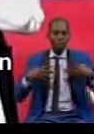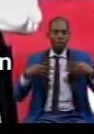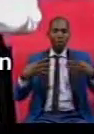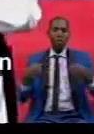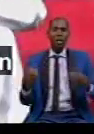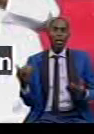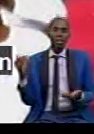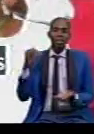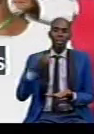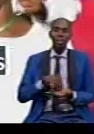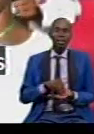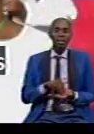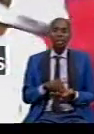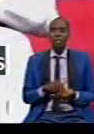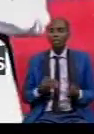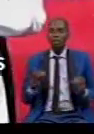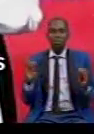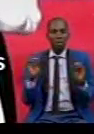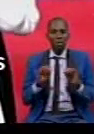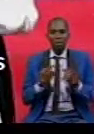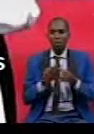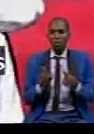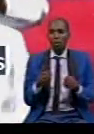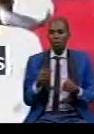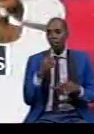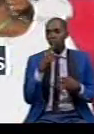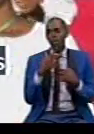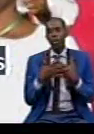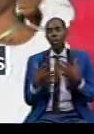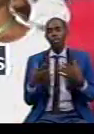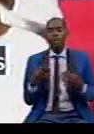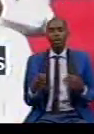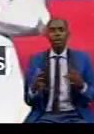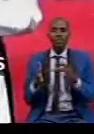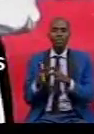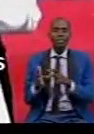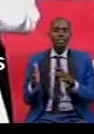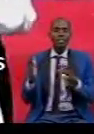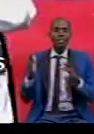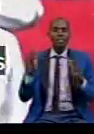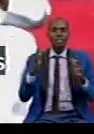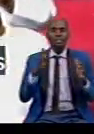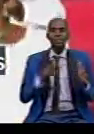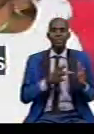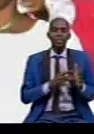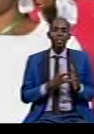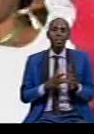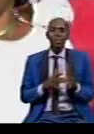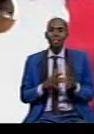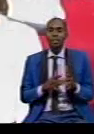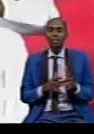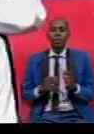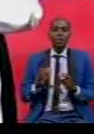all the power of all enemies in Jesus' name.